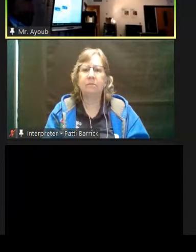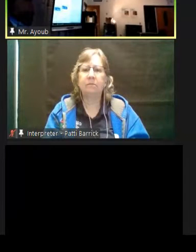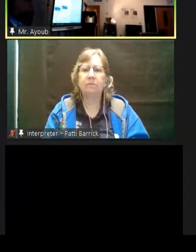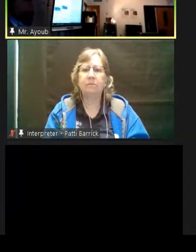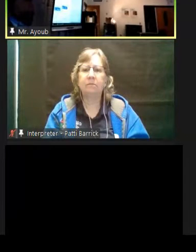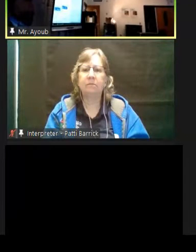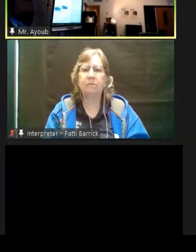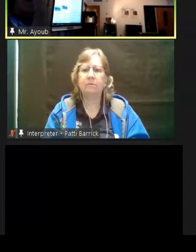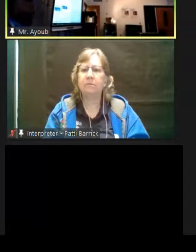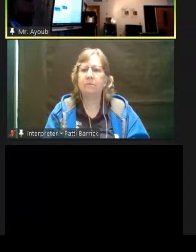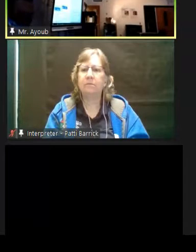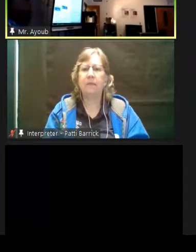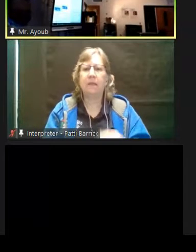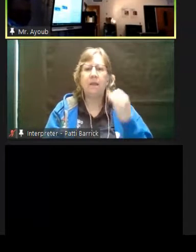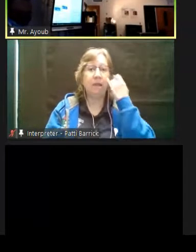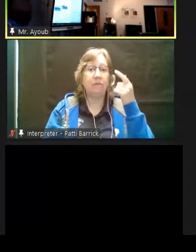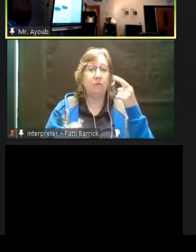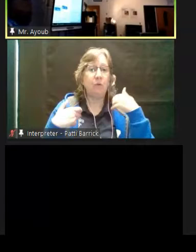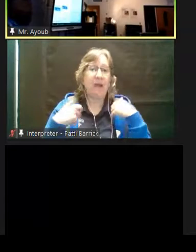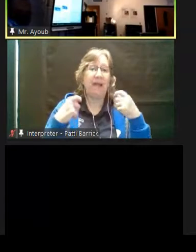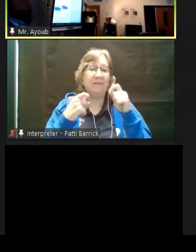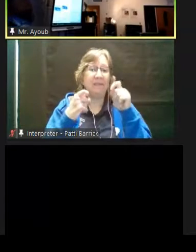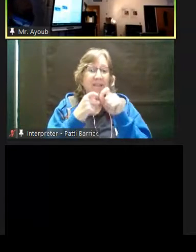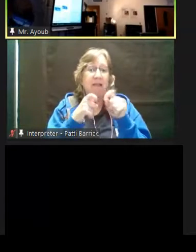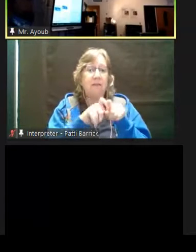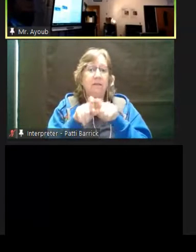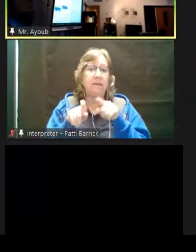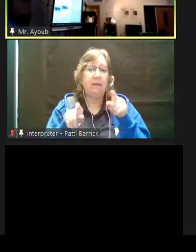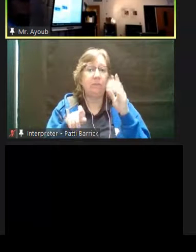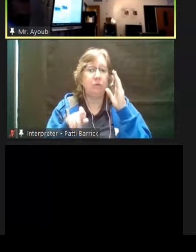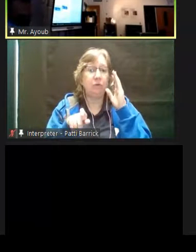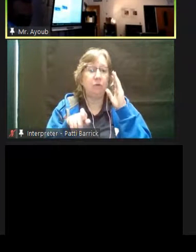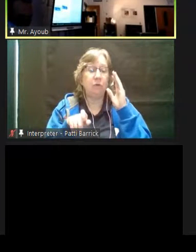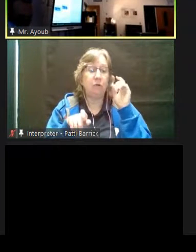So you should have, if you have exactly what I have, you should have 3 errors.